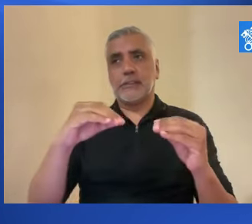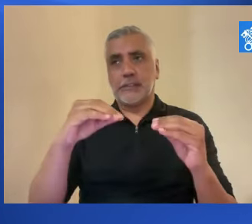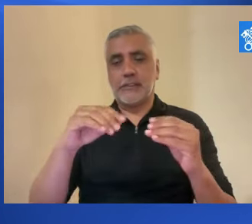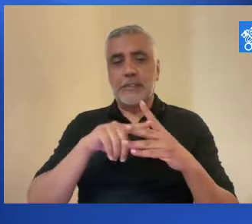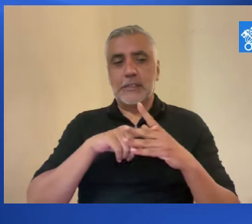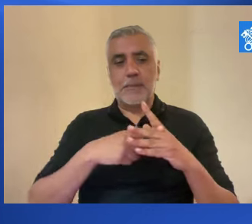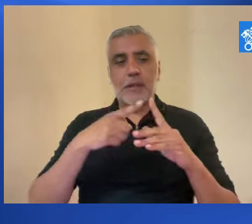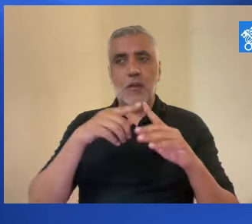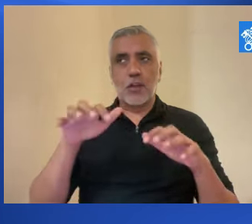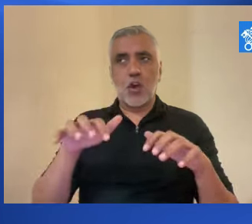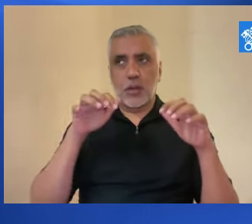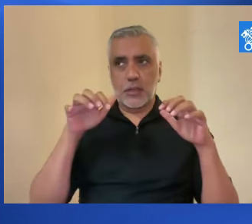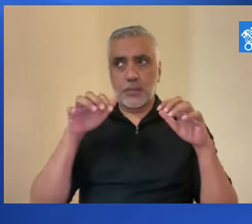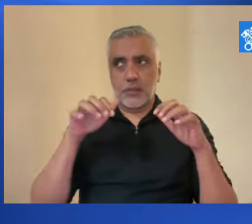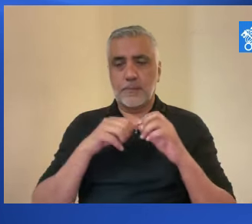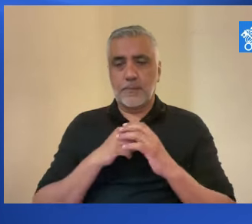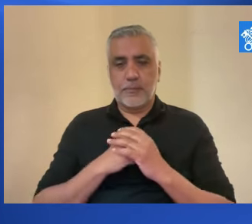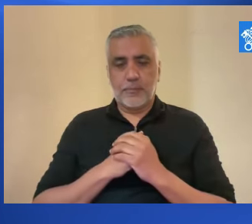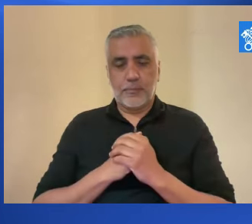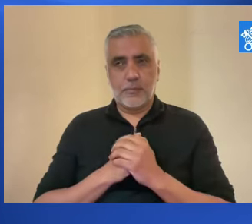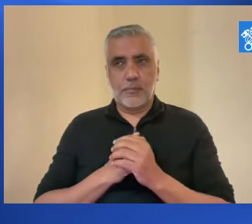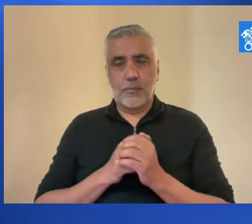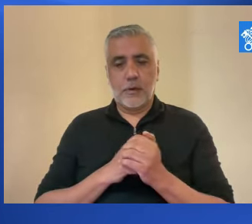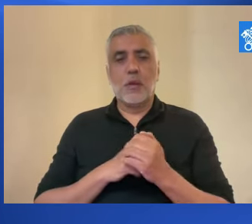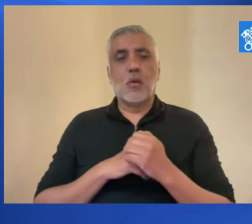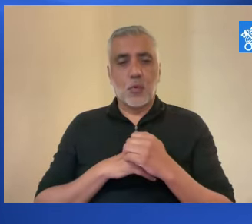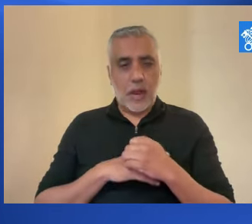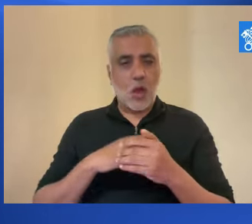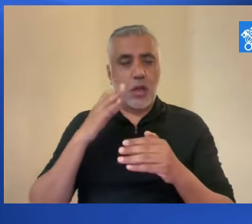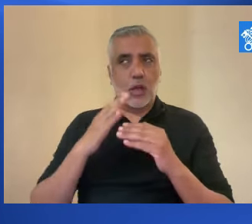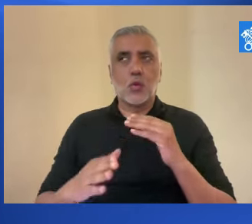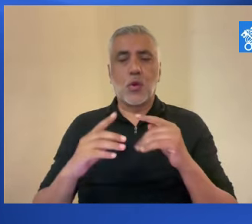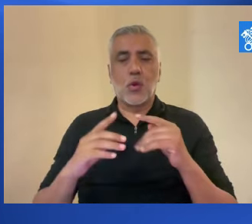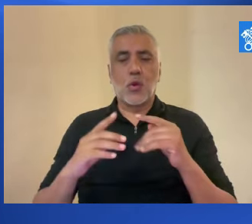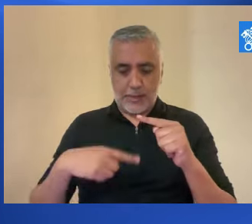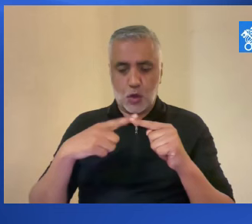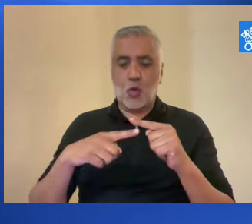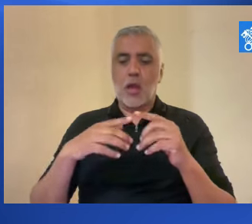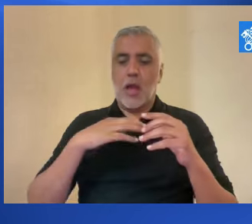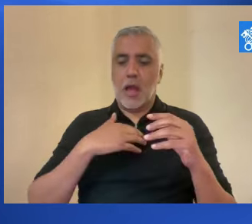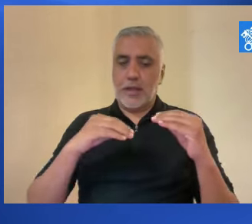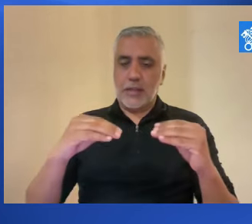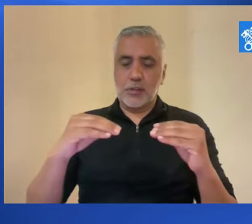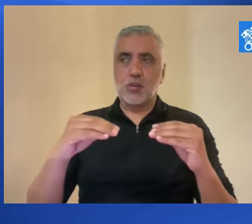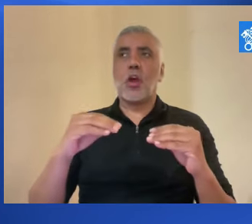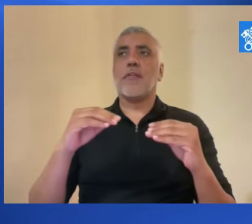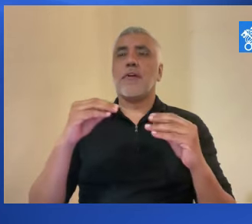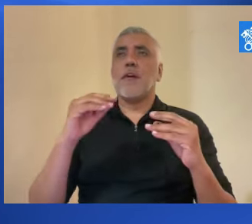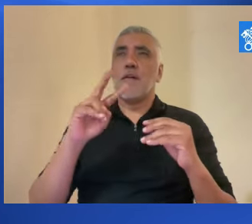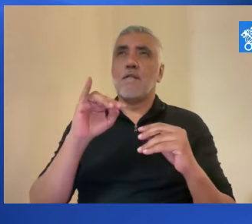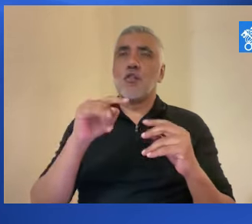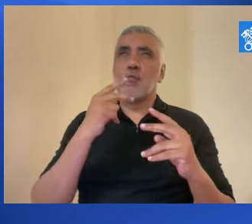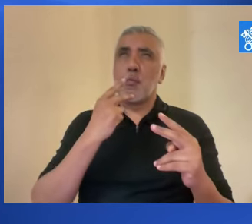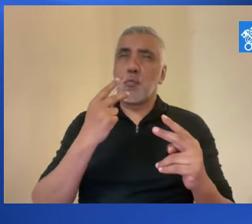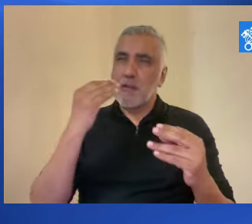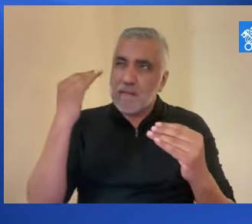We now conclude our cycle of catecheses on the virtues by reflecting on the virtue of humility, by which we acknowledge